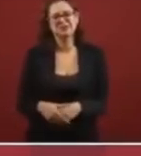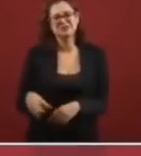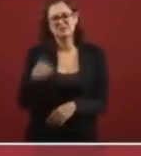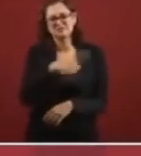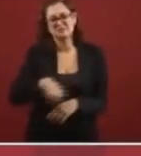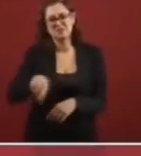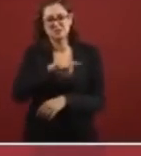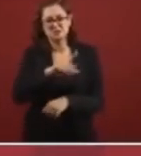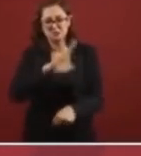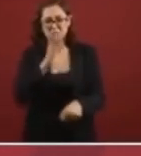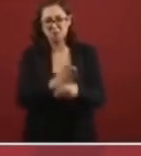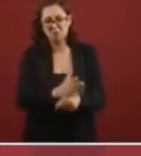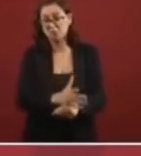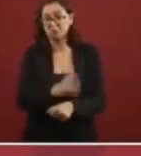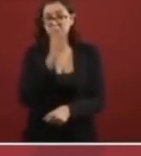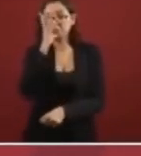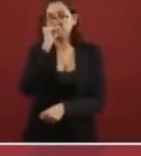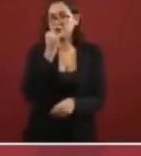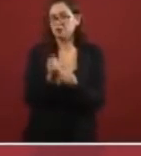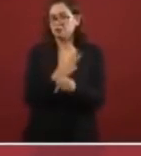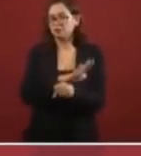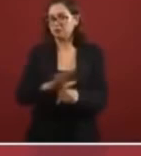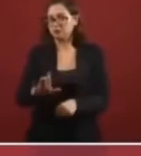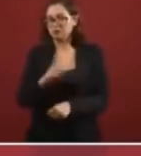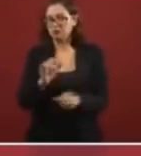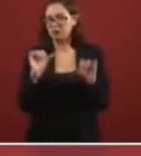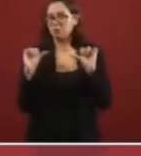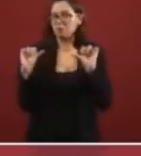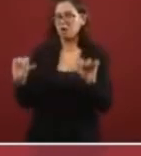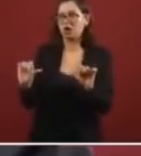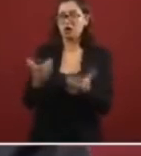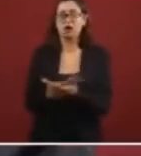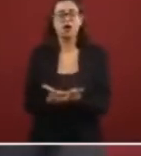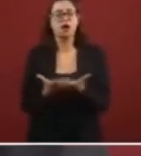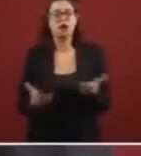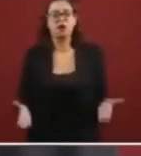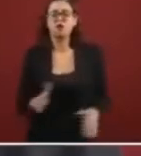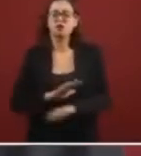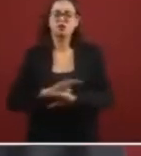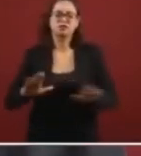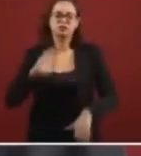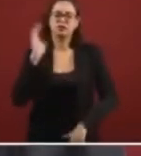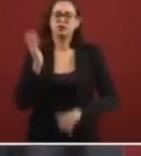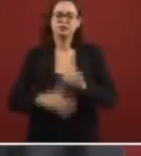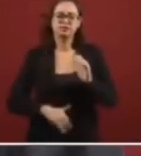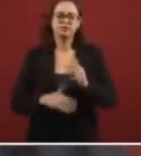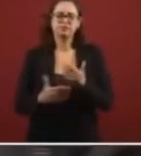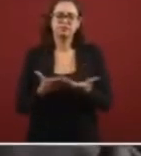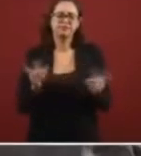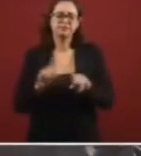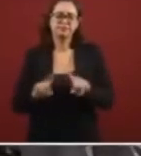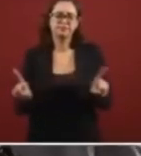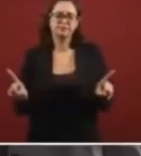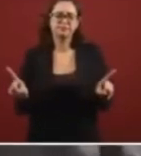intocables. You couldn't touch the untouchables. Ahora no es así. But it's not like that anymore. Eso ya terminó. That has ended. Ya,